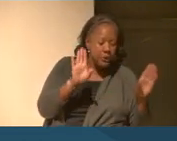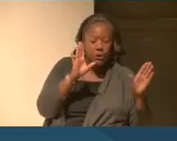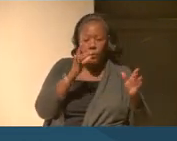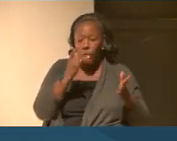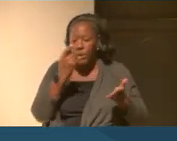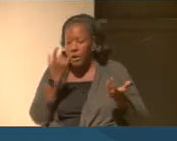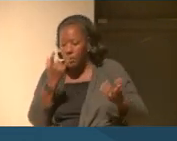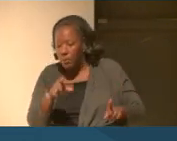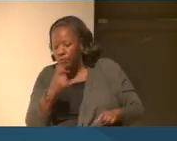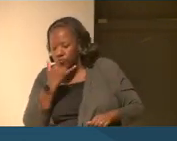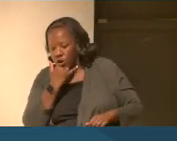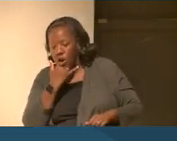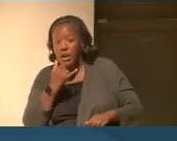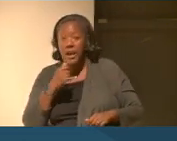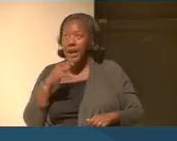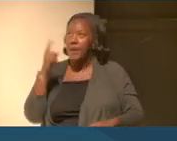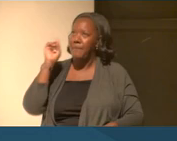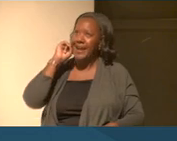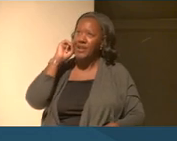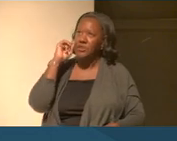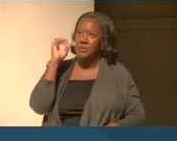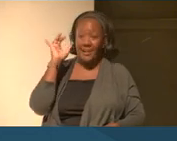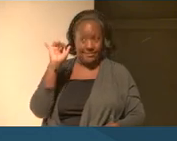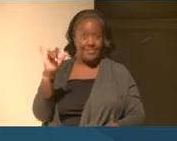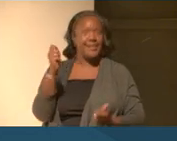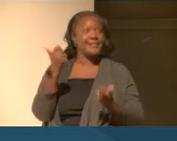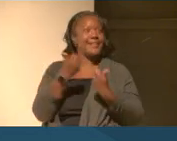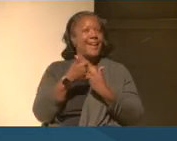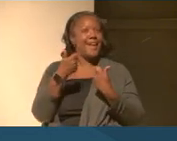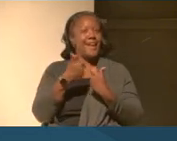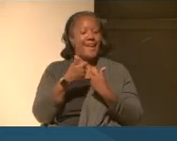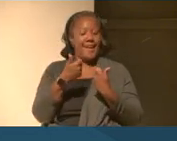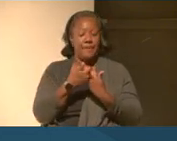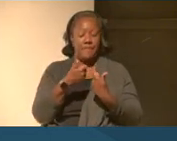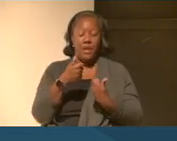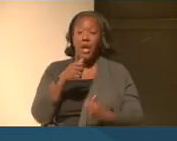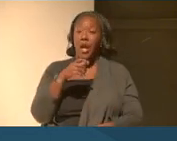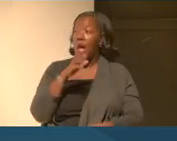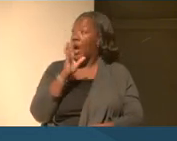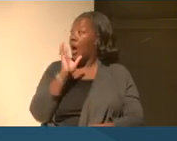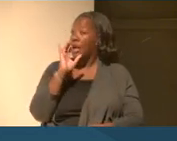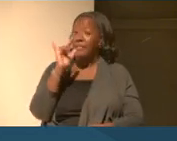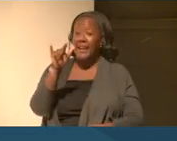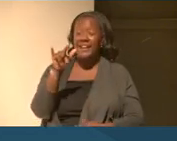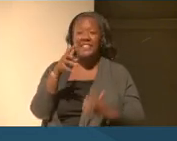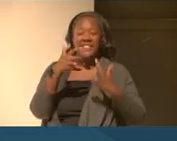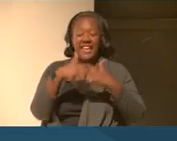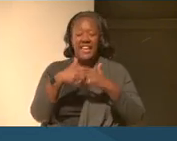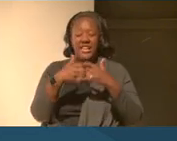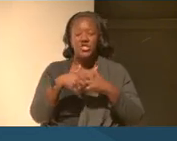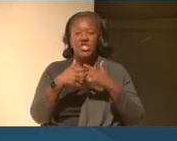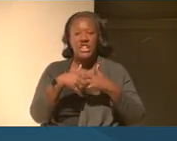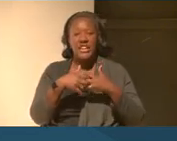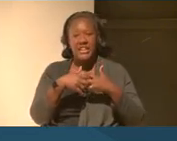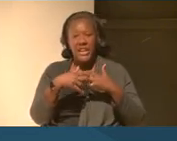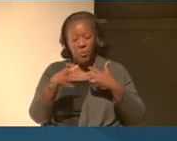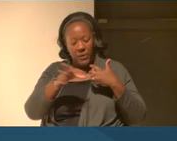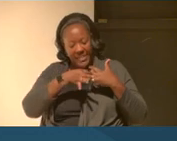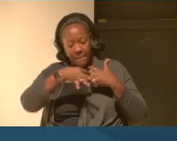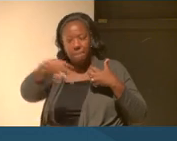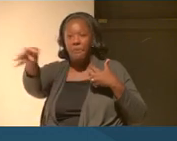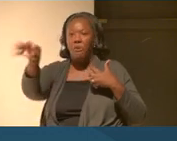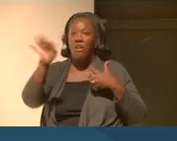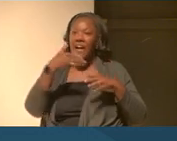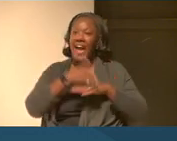were like immediately like, that's a game. The stuff that they pull off and out of the engine is called snarge, which I thought was just such a